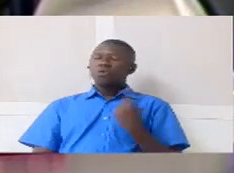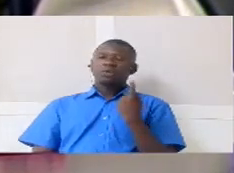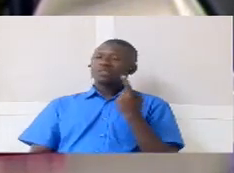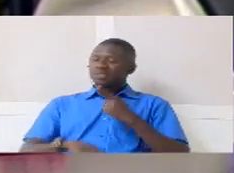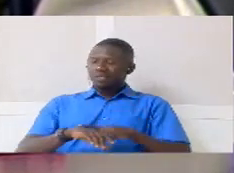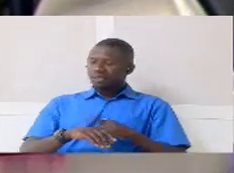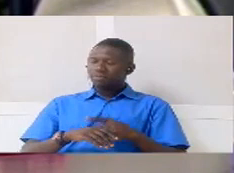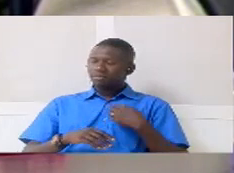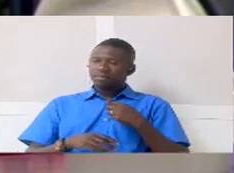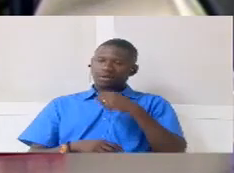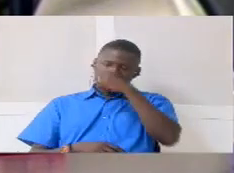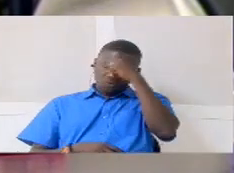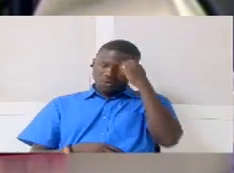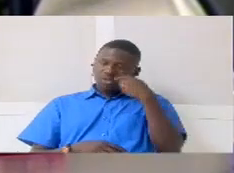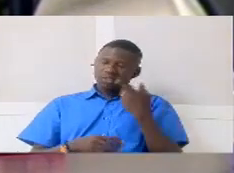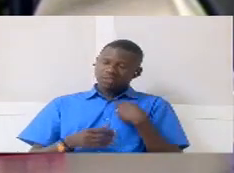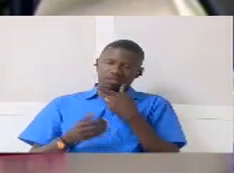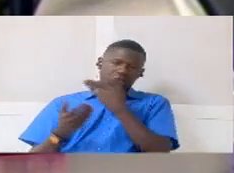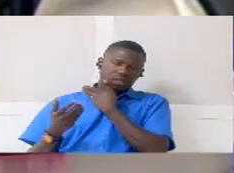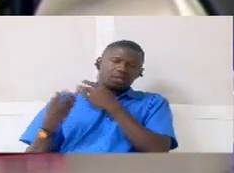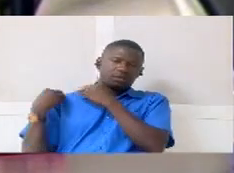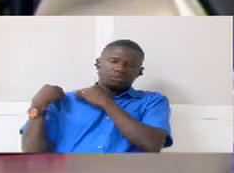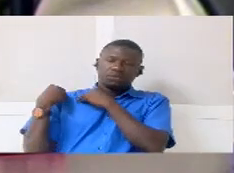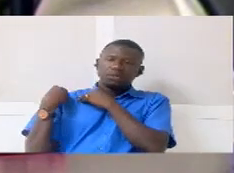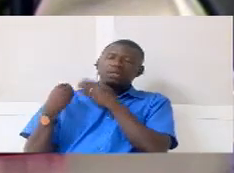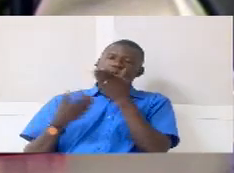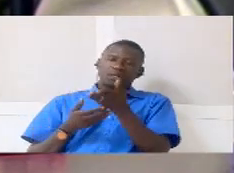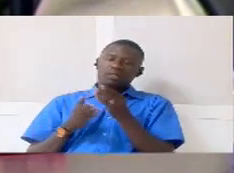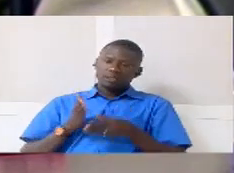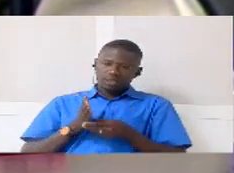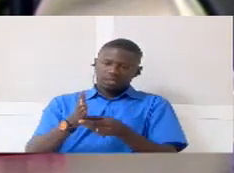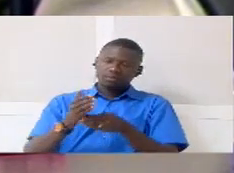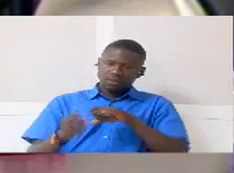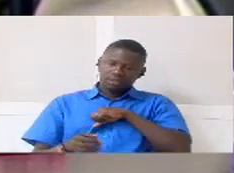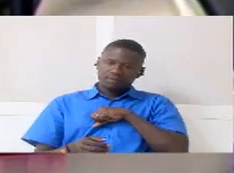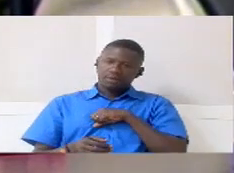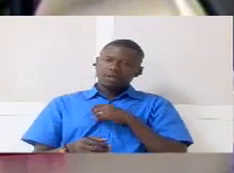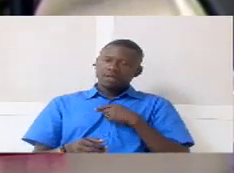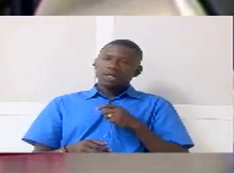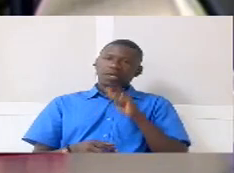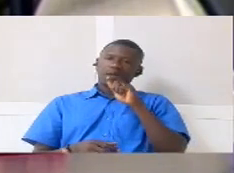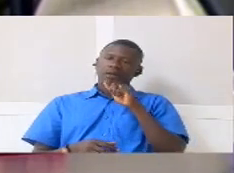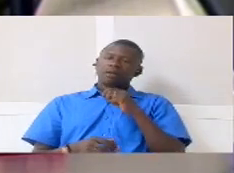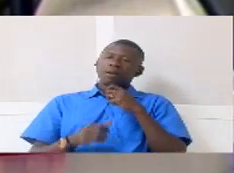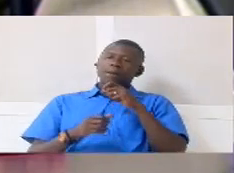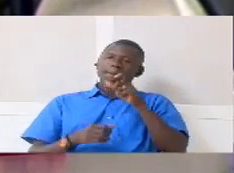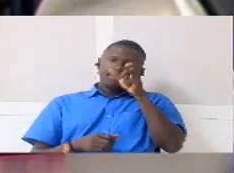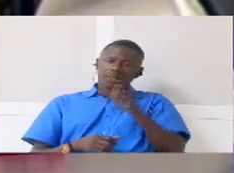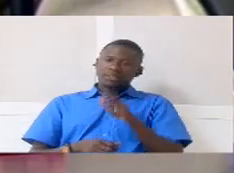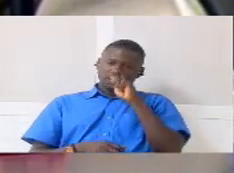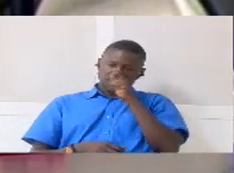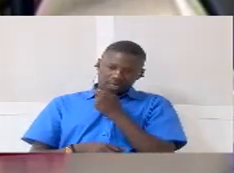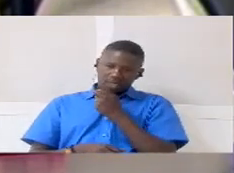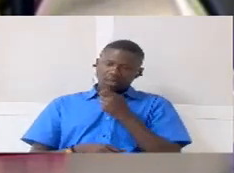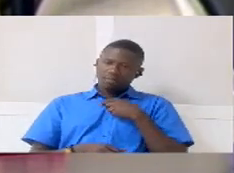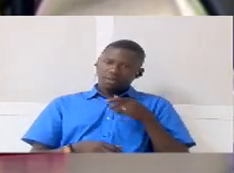I came across corona inquest was when I was director myself and a prisoner died, I had to go to court in Banjul to